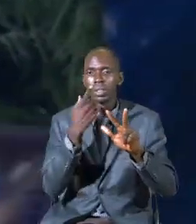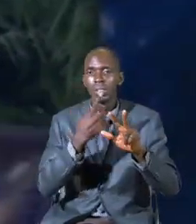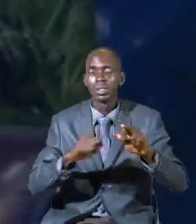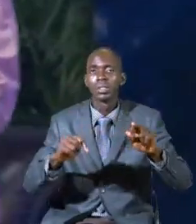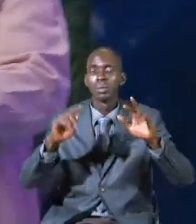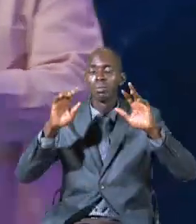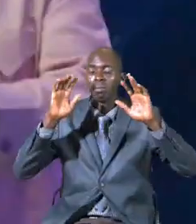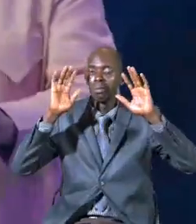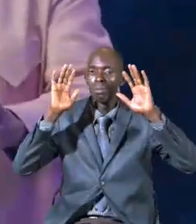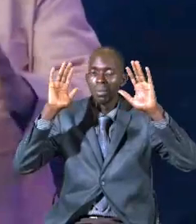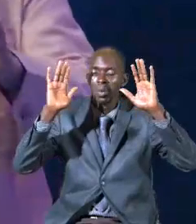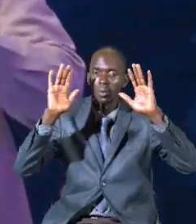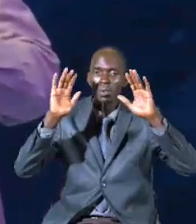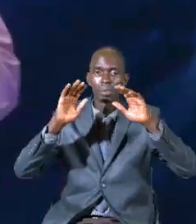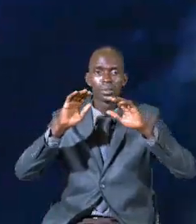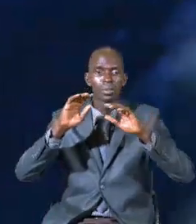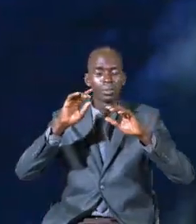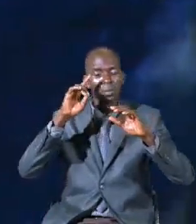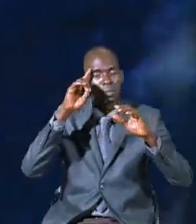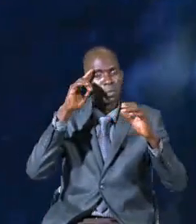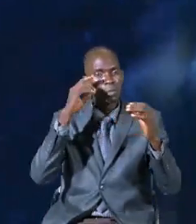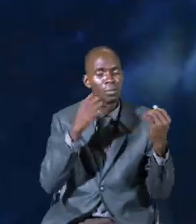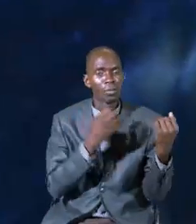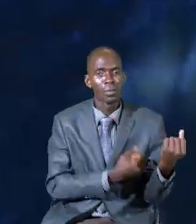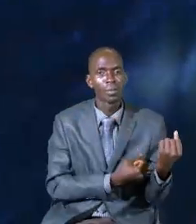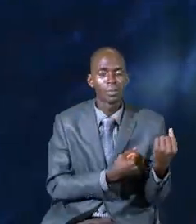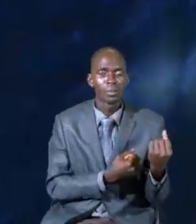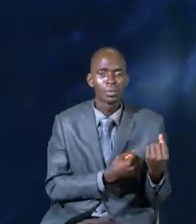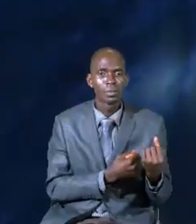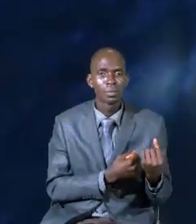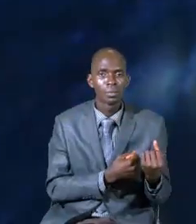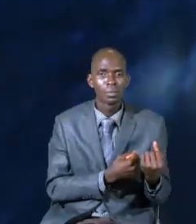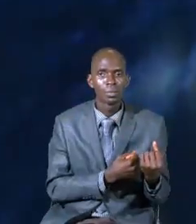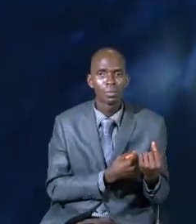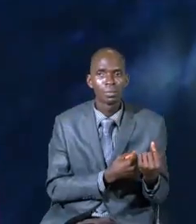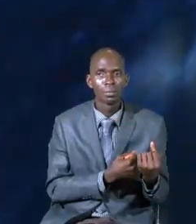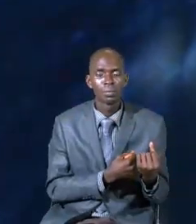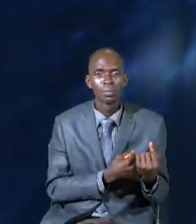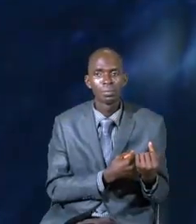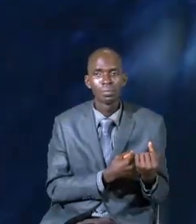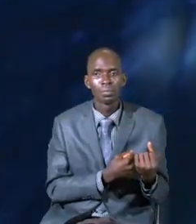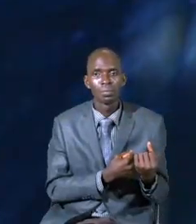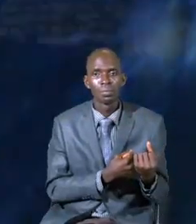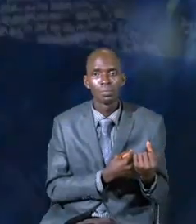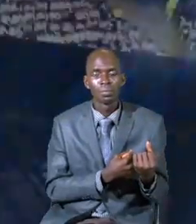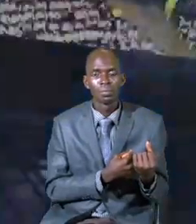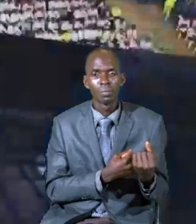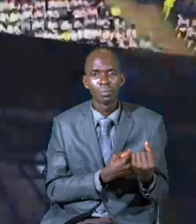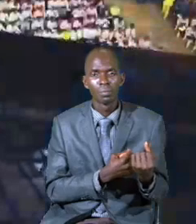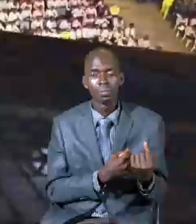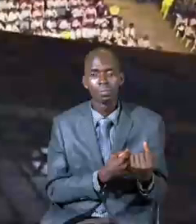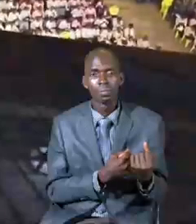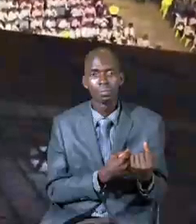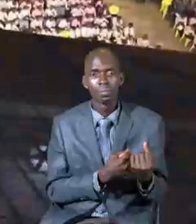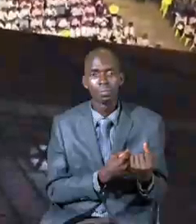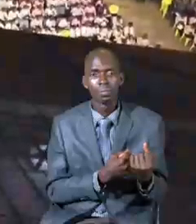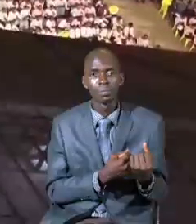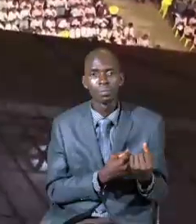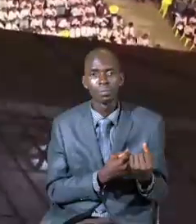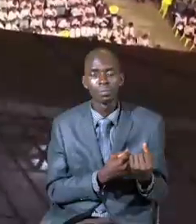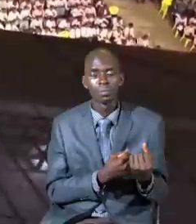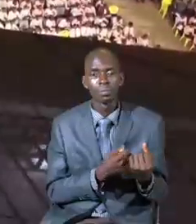faith for thorough mastery. Marvelous faith for thorough mastery. You